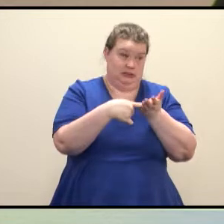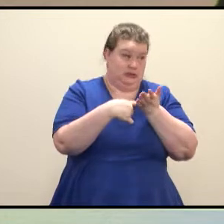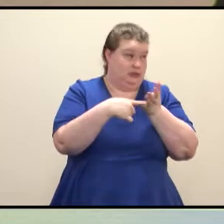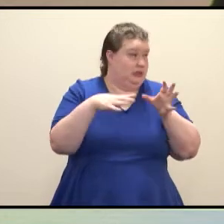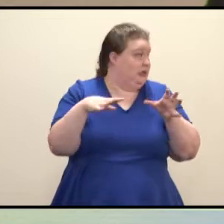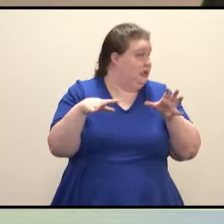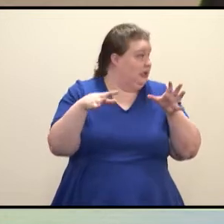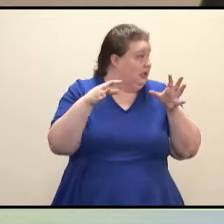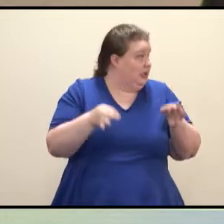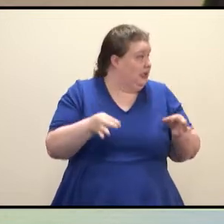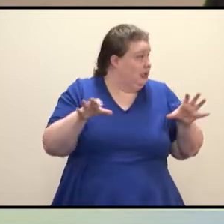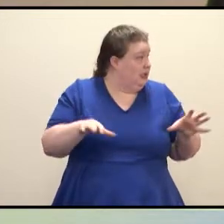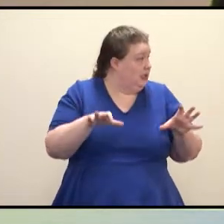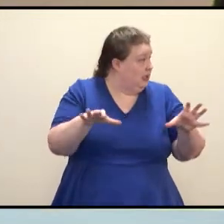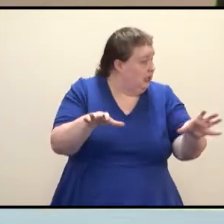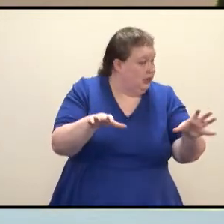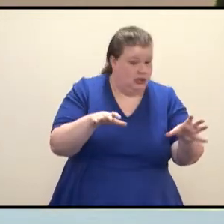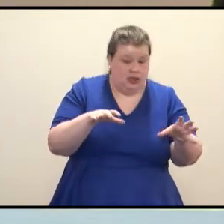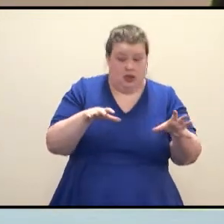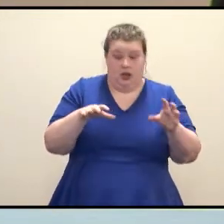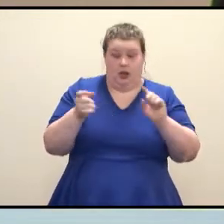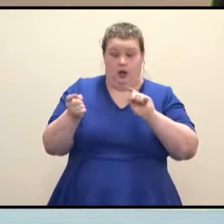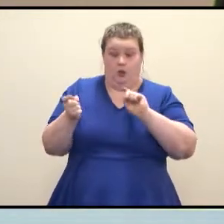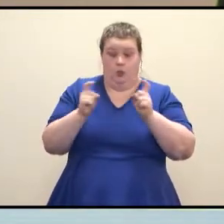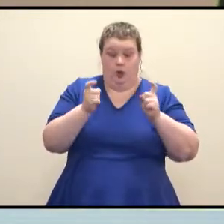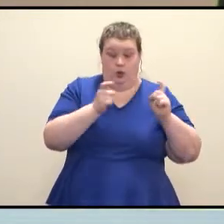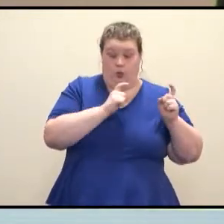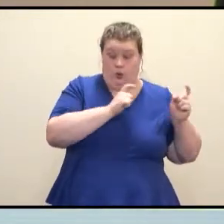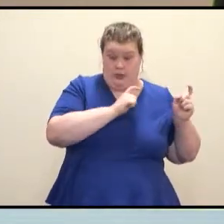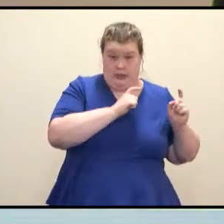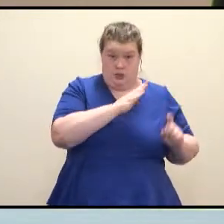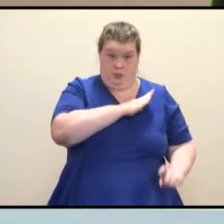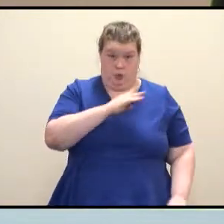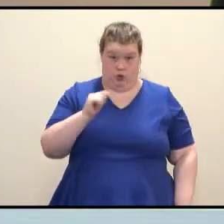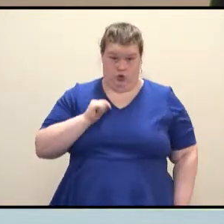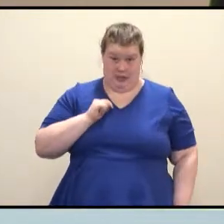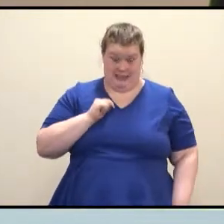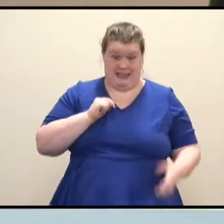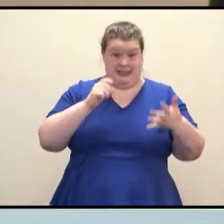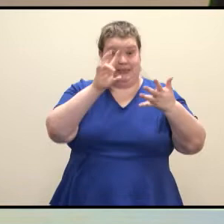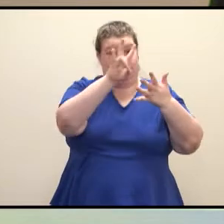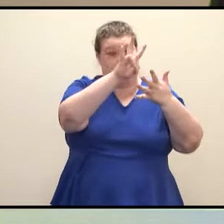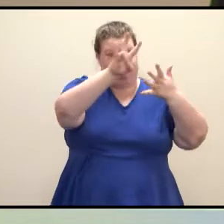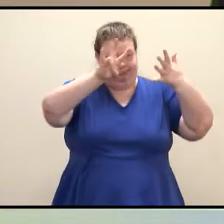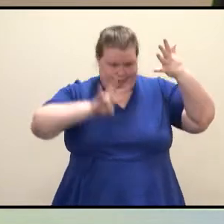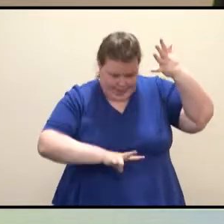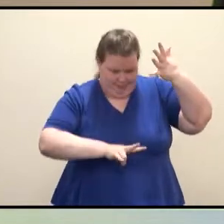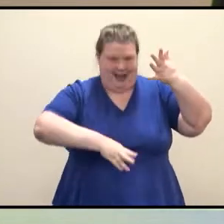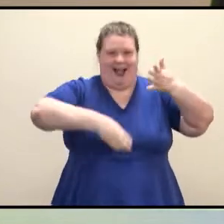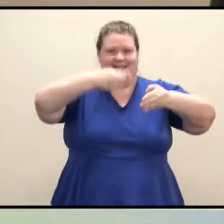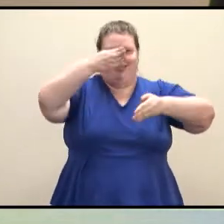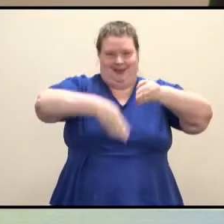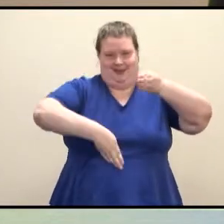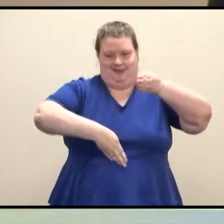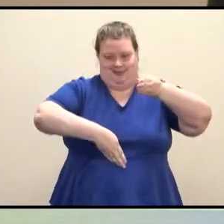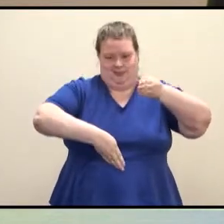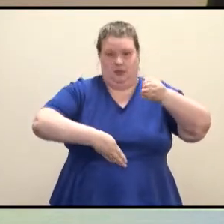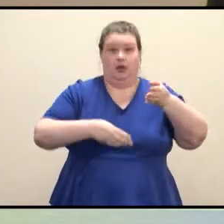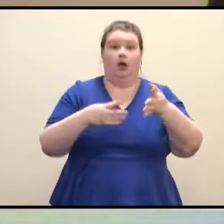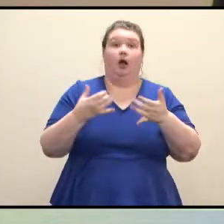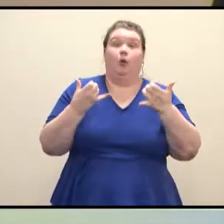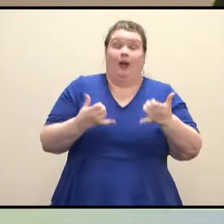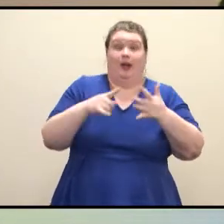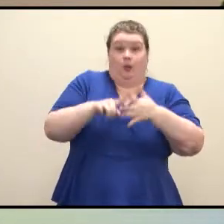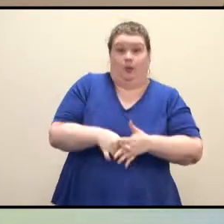the reorg of the board. We will move that to the end, and we're going to go ahead and begin our special